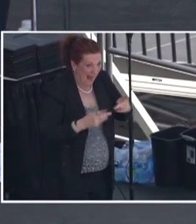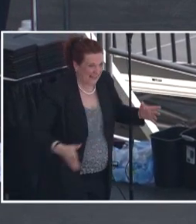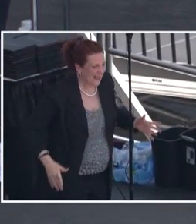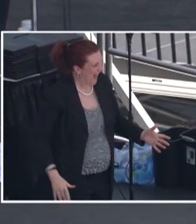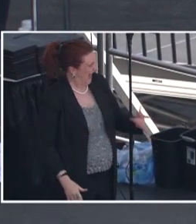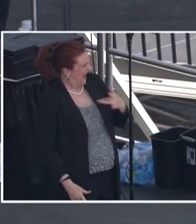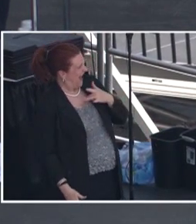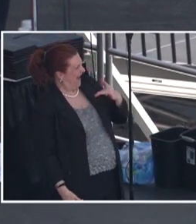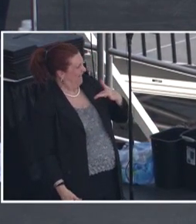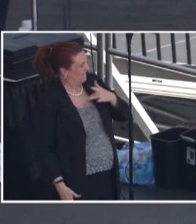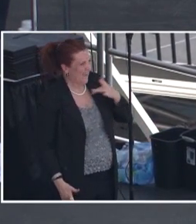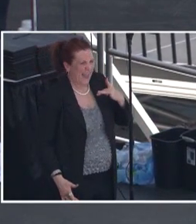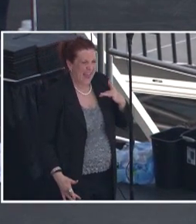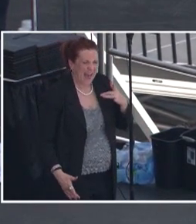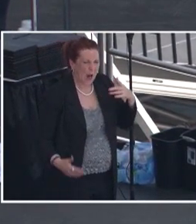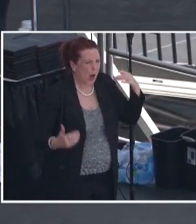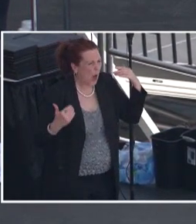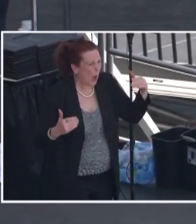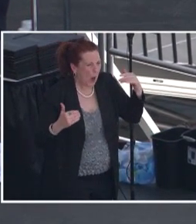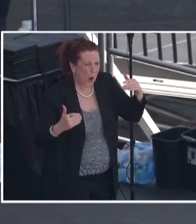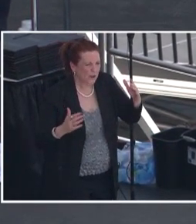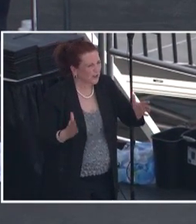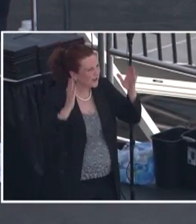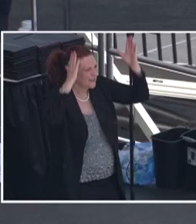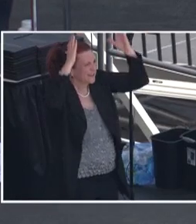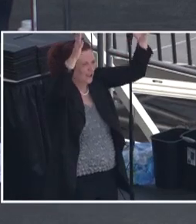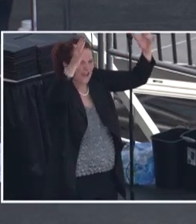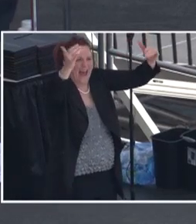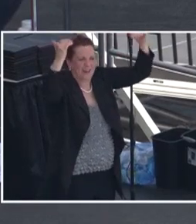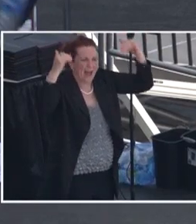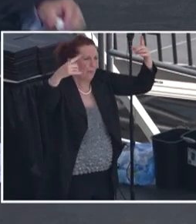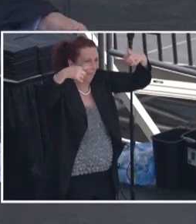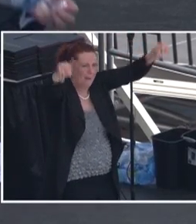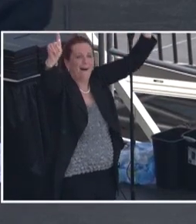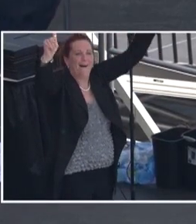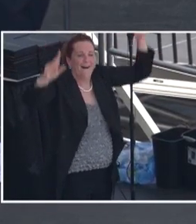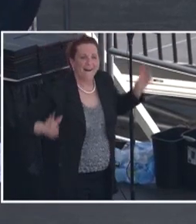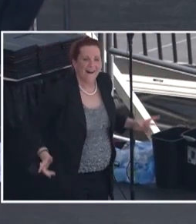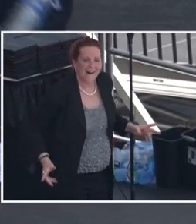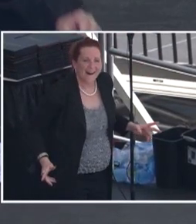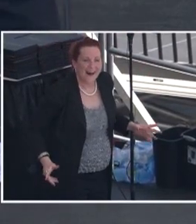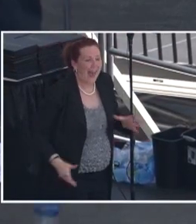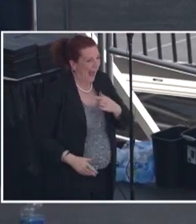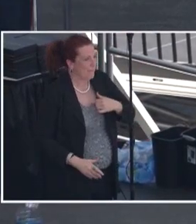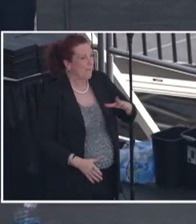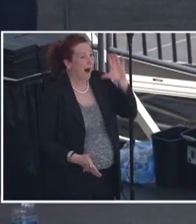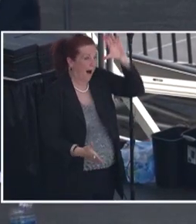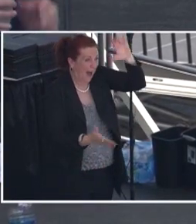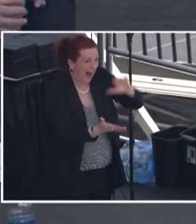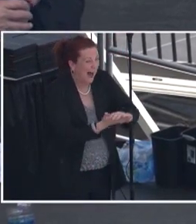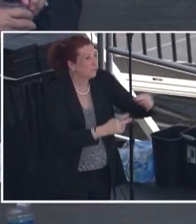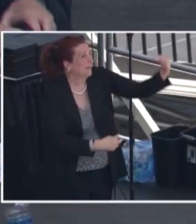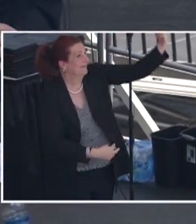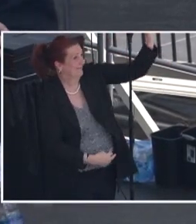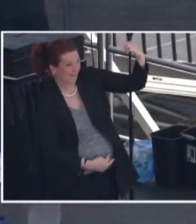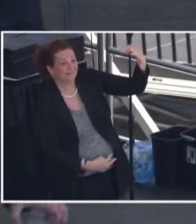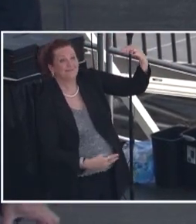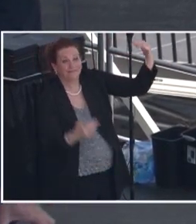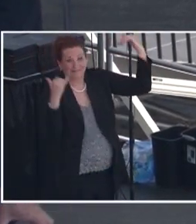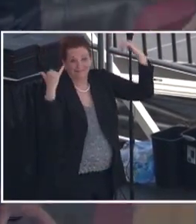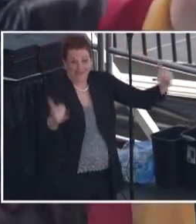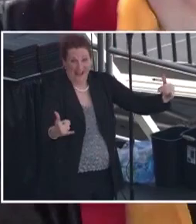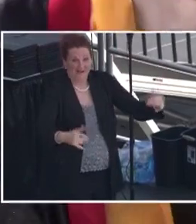the touchdown of my Super Bowl, and my husband has a sky view seat.